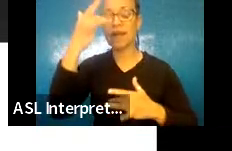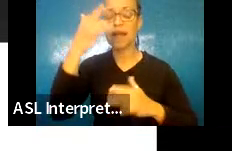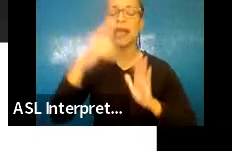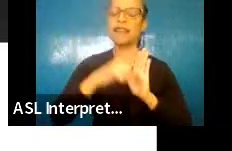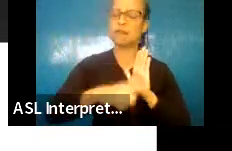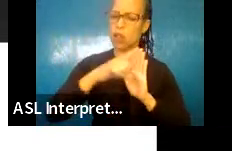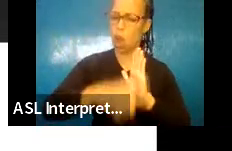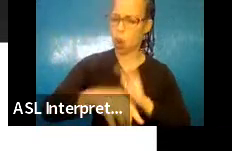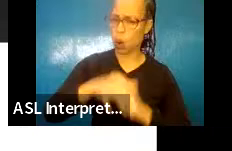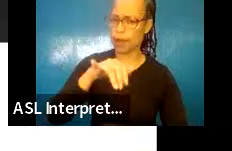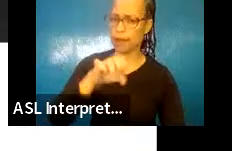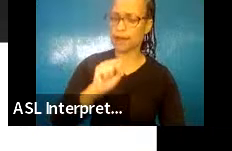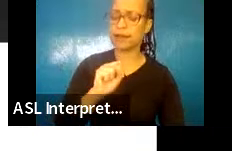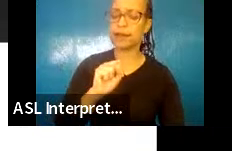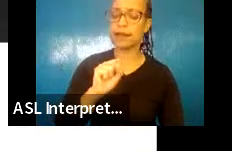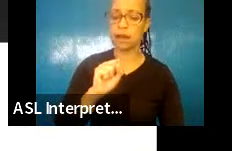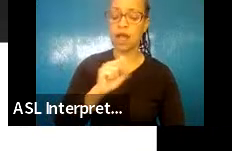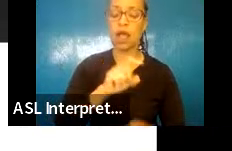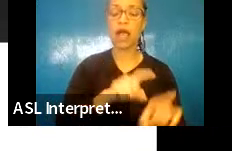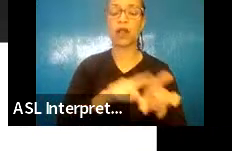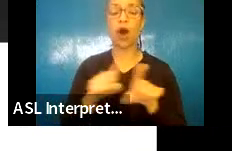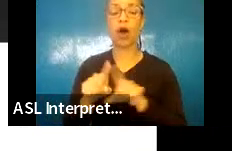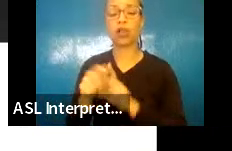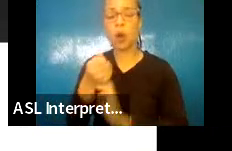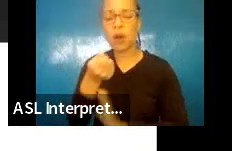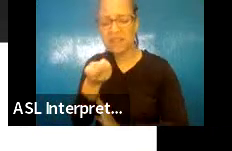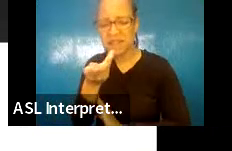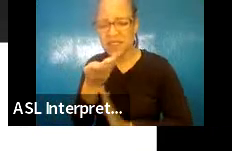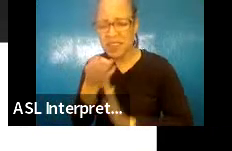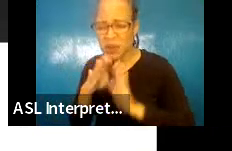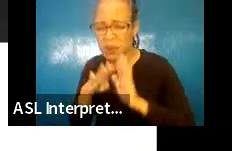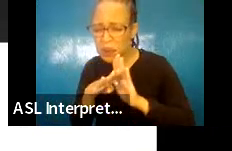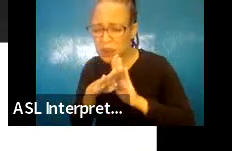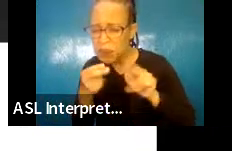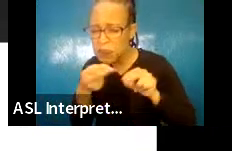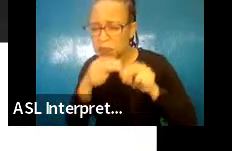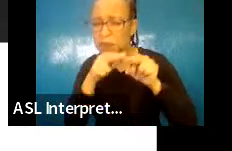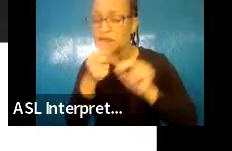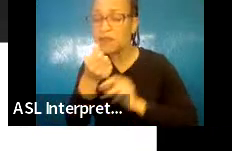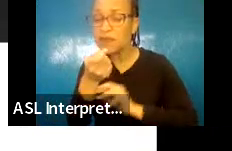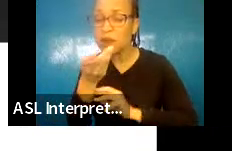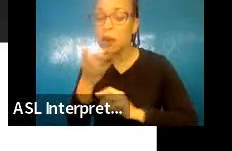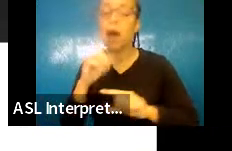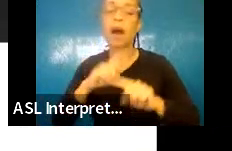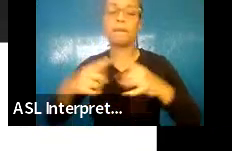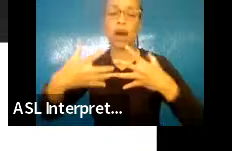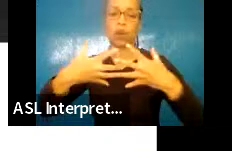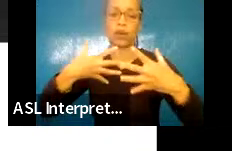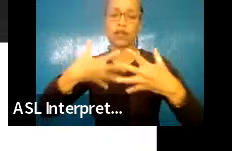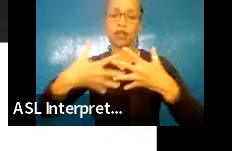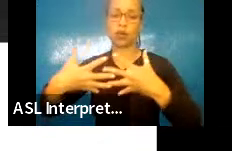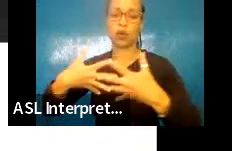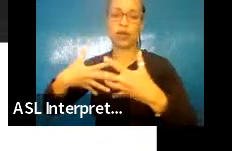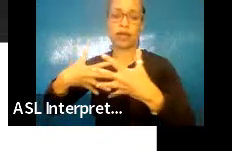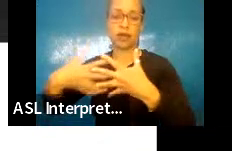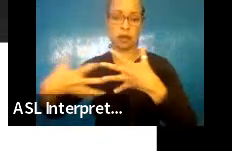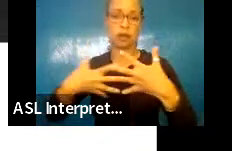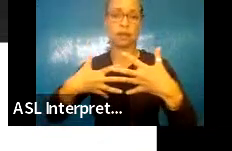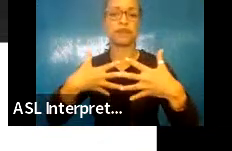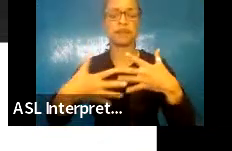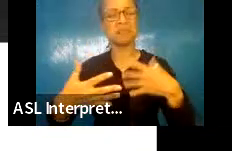lower. We have also had very few outbreaks. We continue to screen priority zip codes for the ARCH stipends. We have